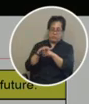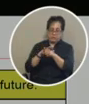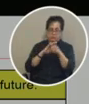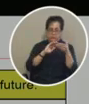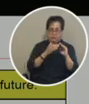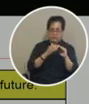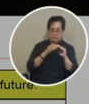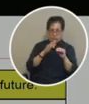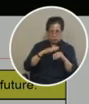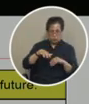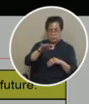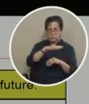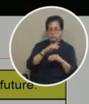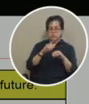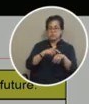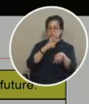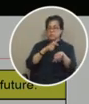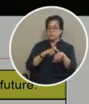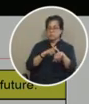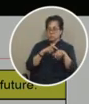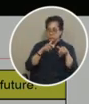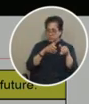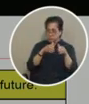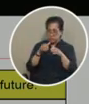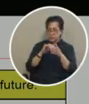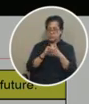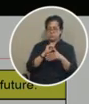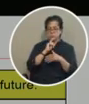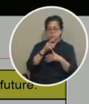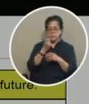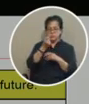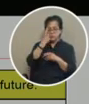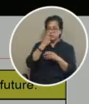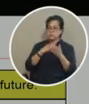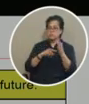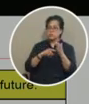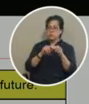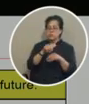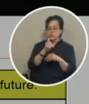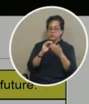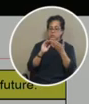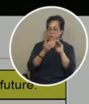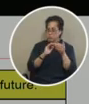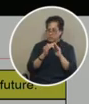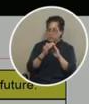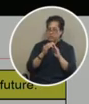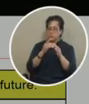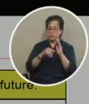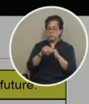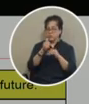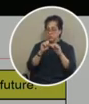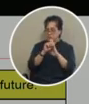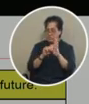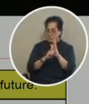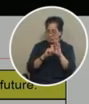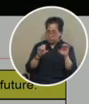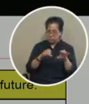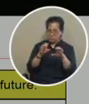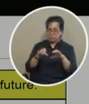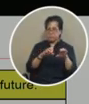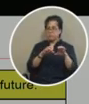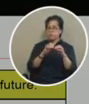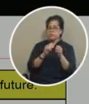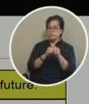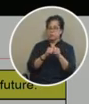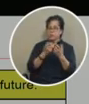board regionally a long-term strategy to really understand what other communities and other states are doing with regards